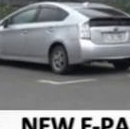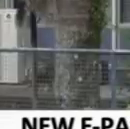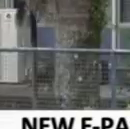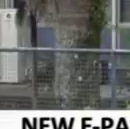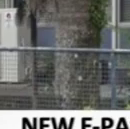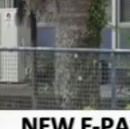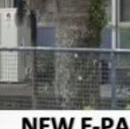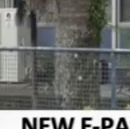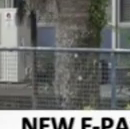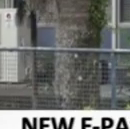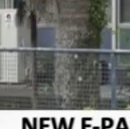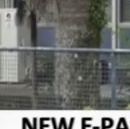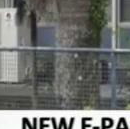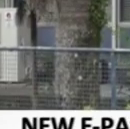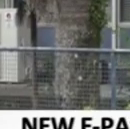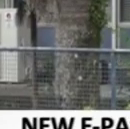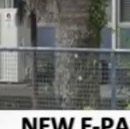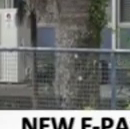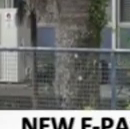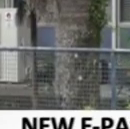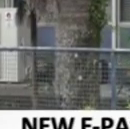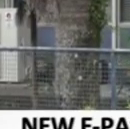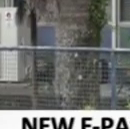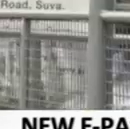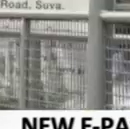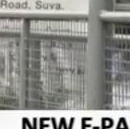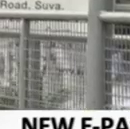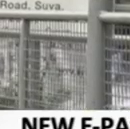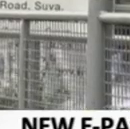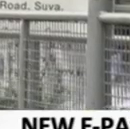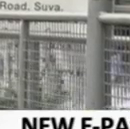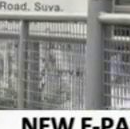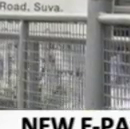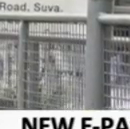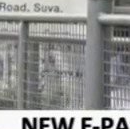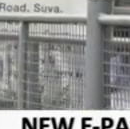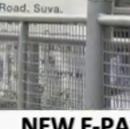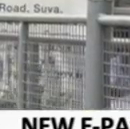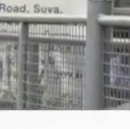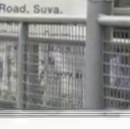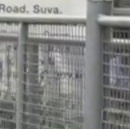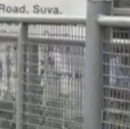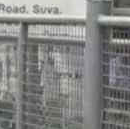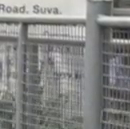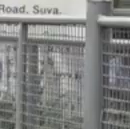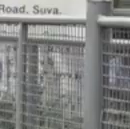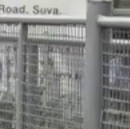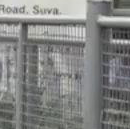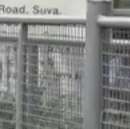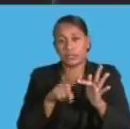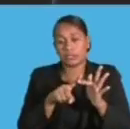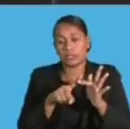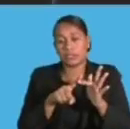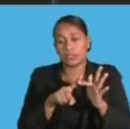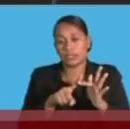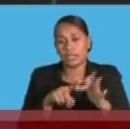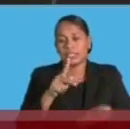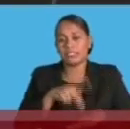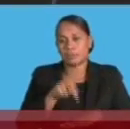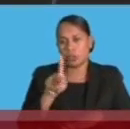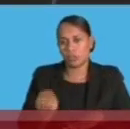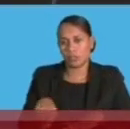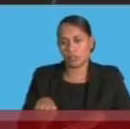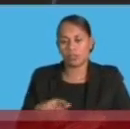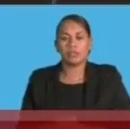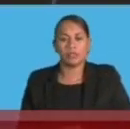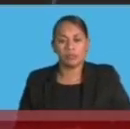that passports are going entirely online, but are physical passport books with a new range of security features. These new